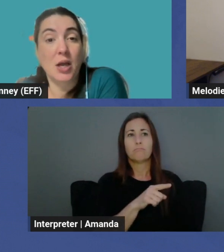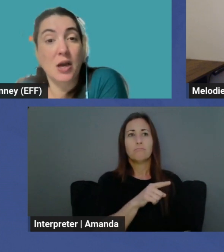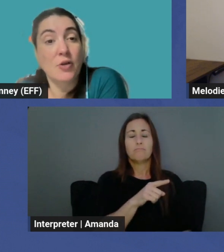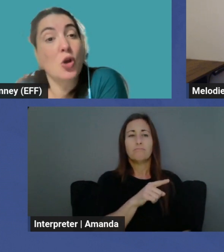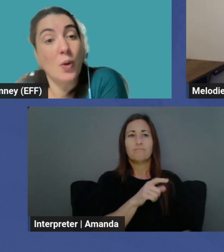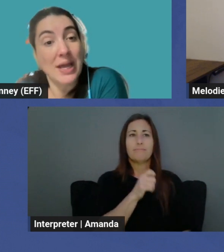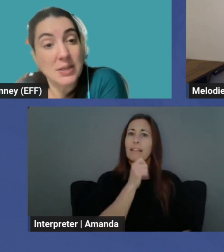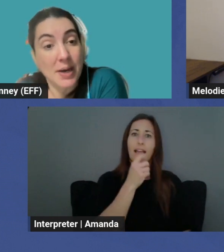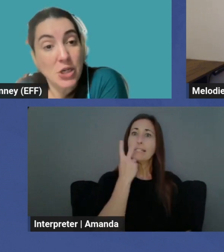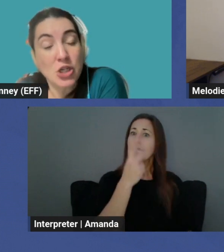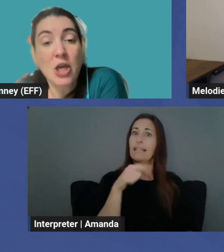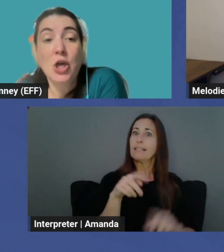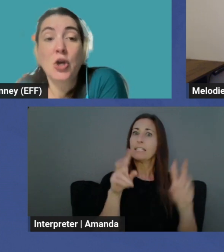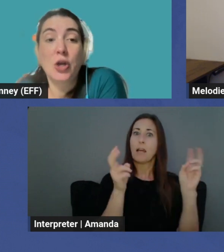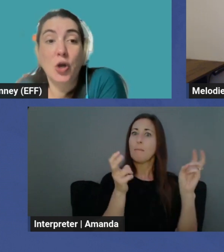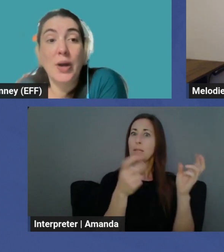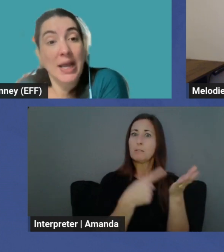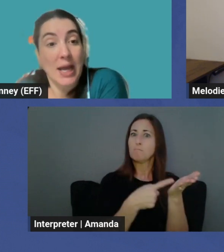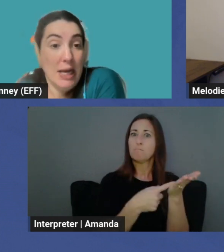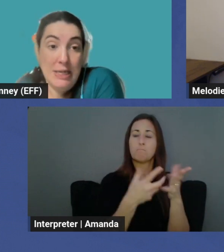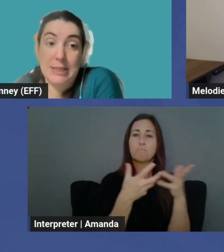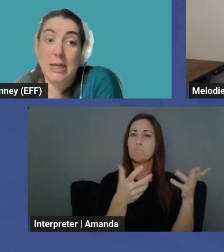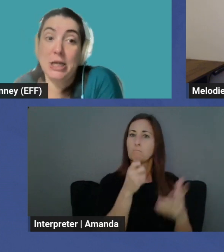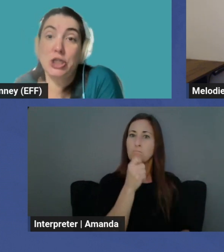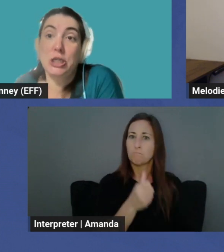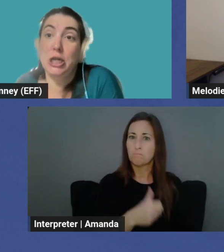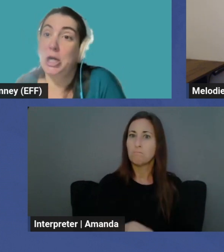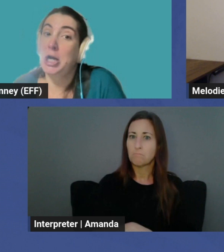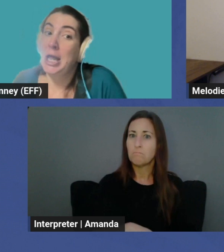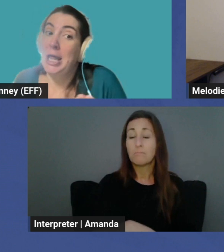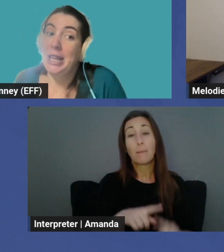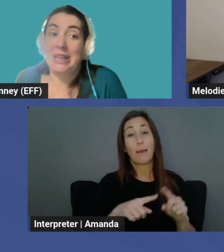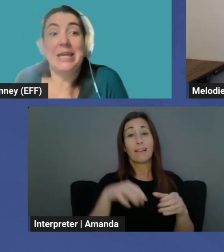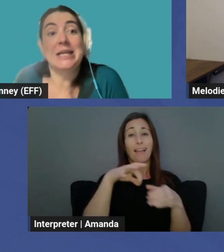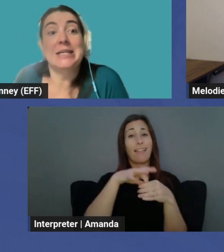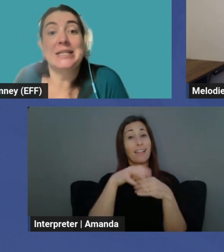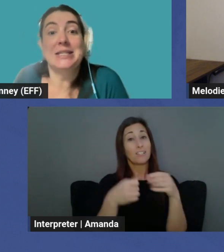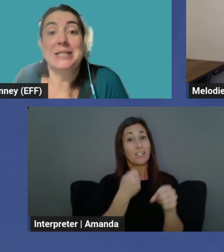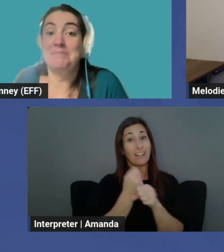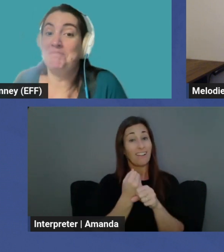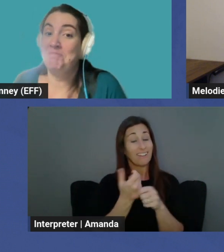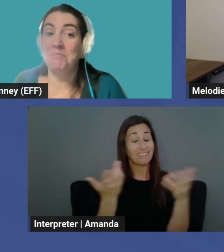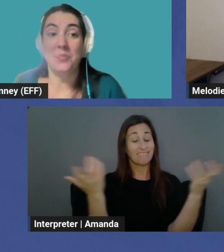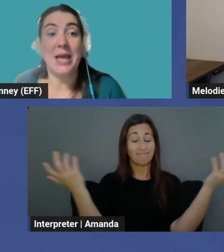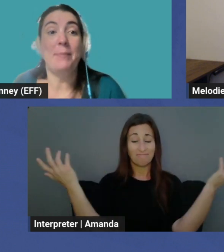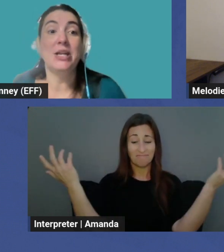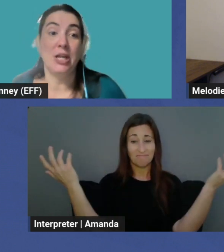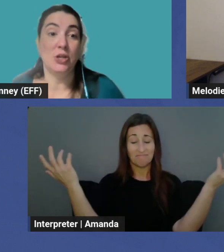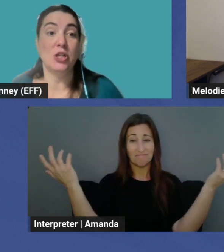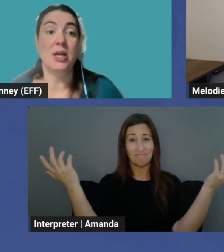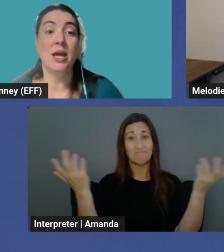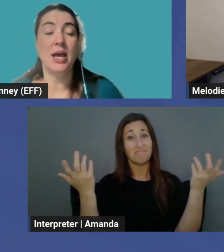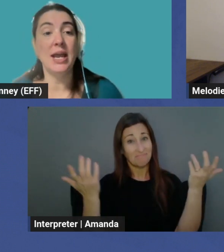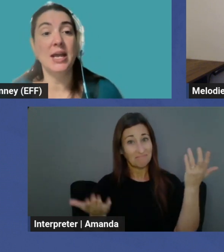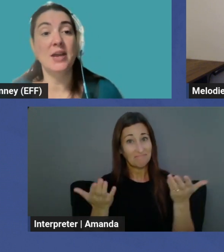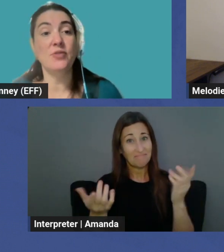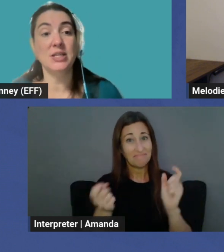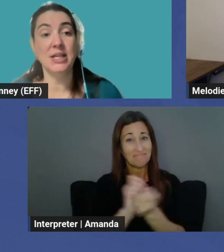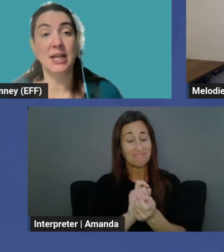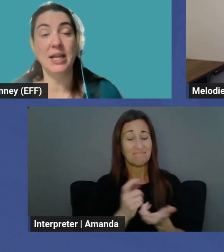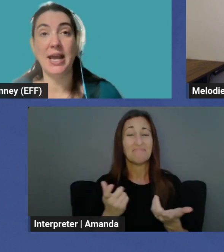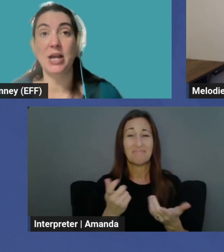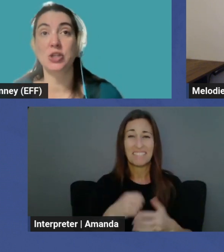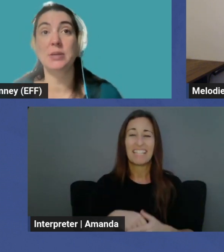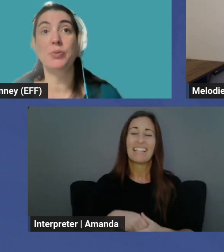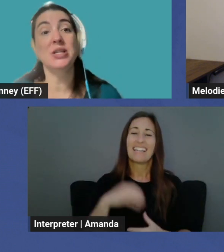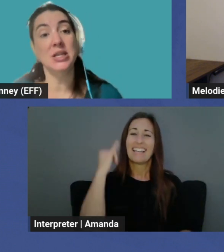topic covered quite as much, though it's an election year, things that might change. And if the